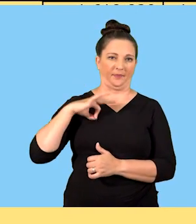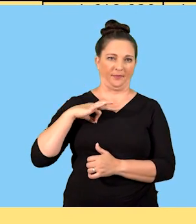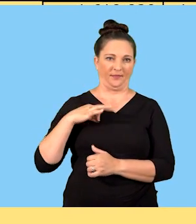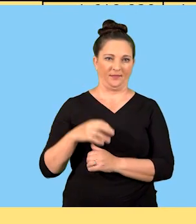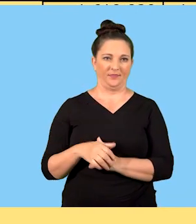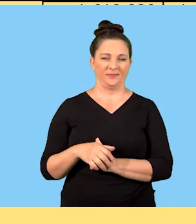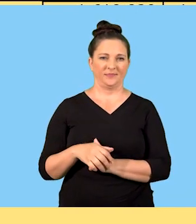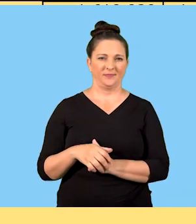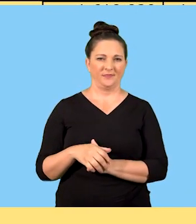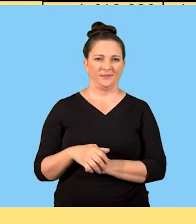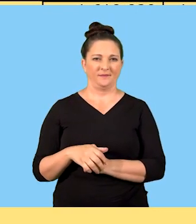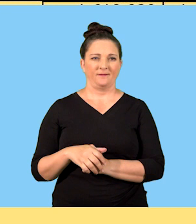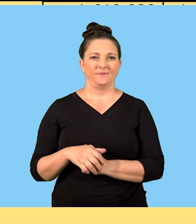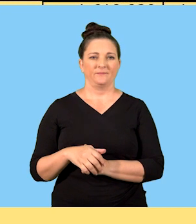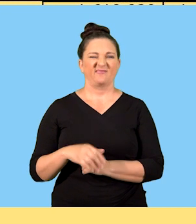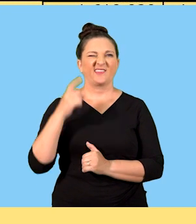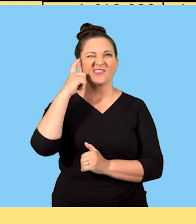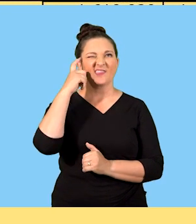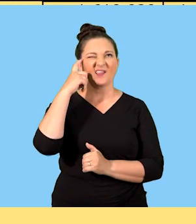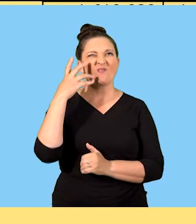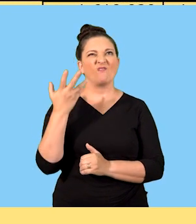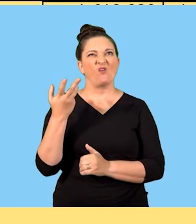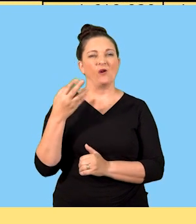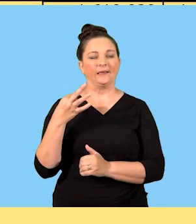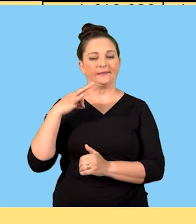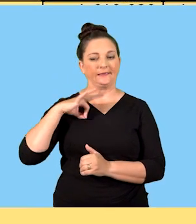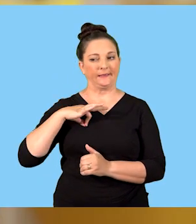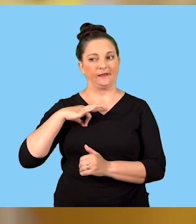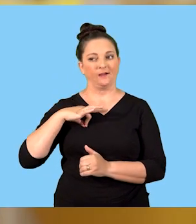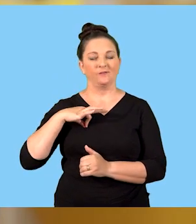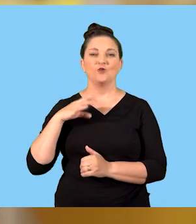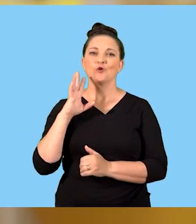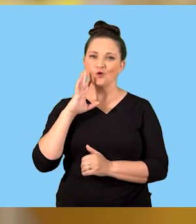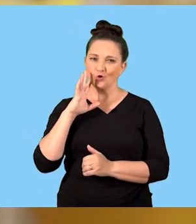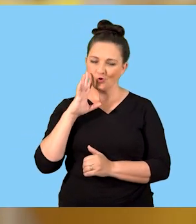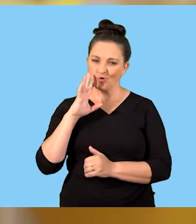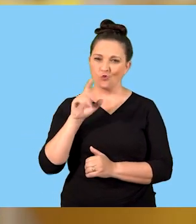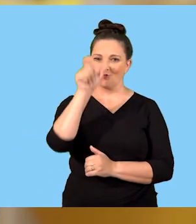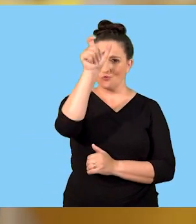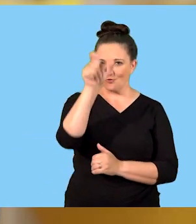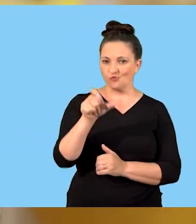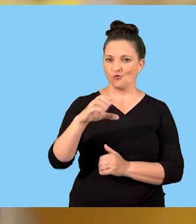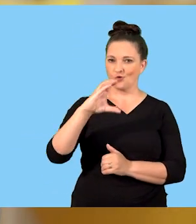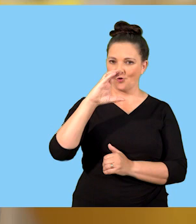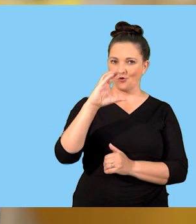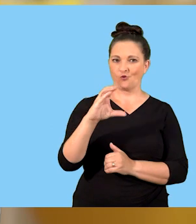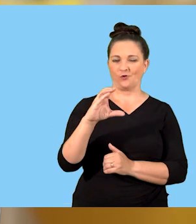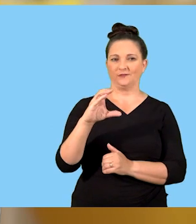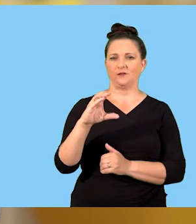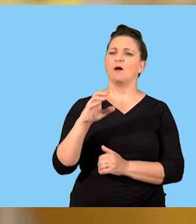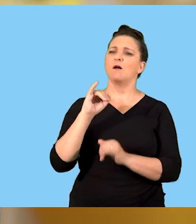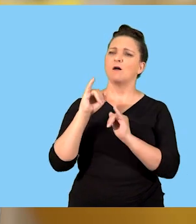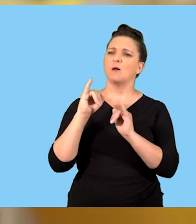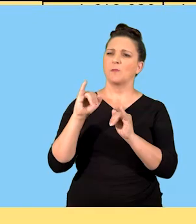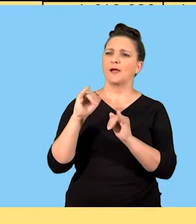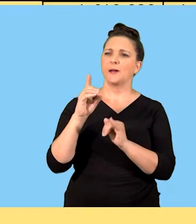rent income. When I have income, I will credit it in the profit and loss account. So I'll come